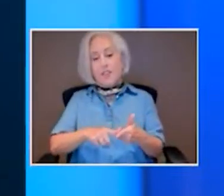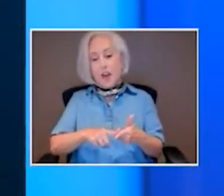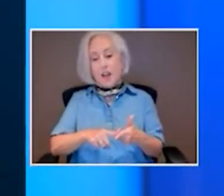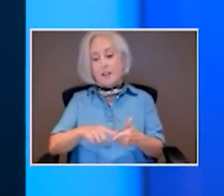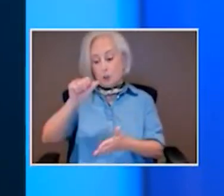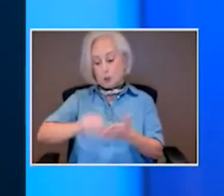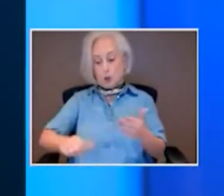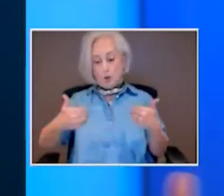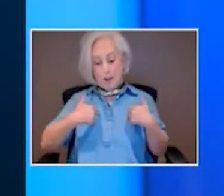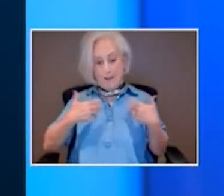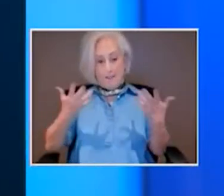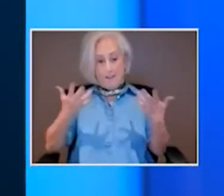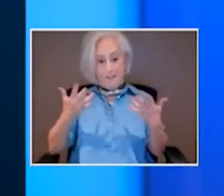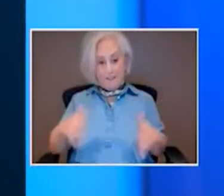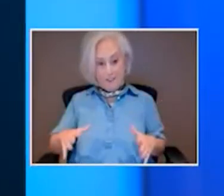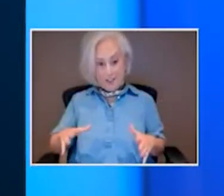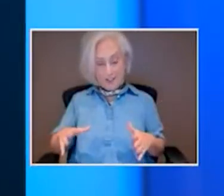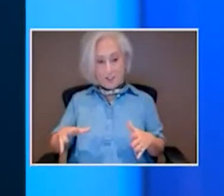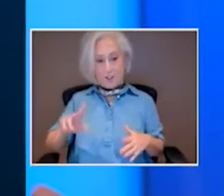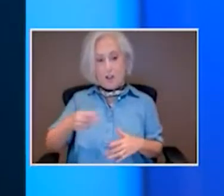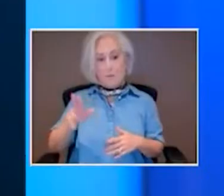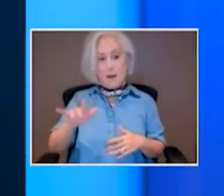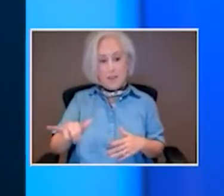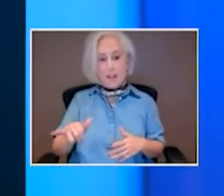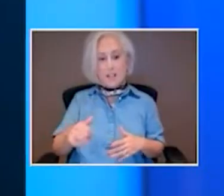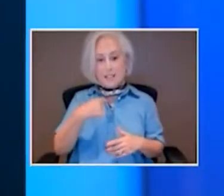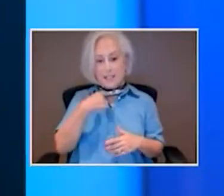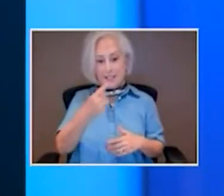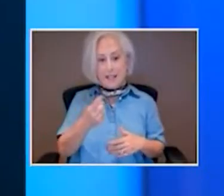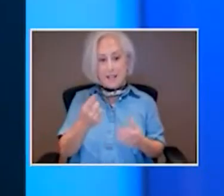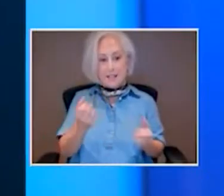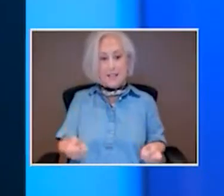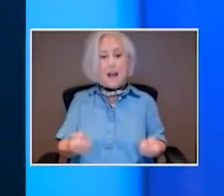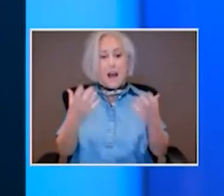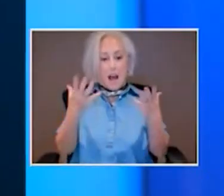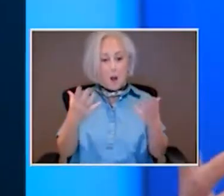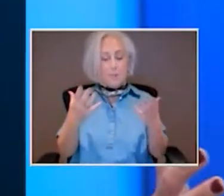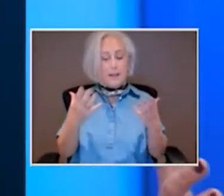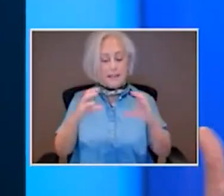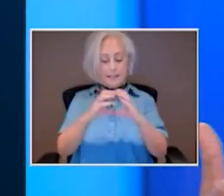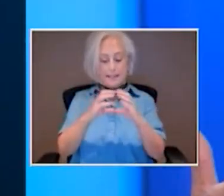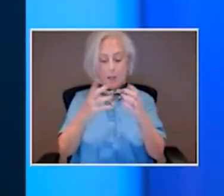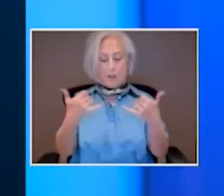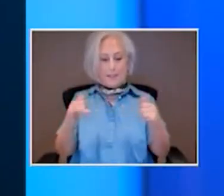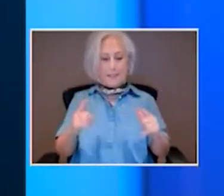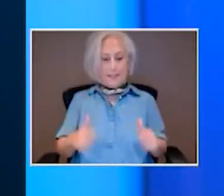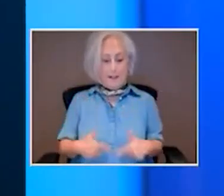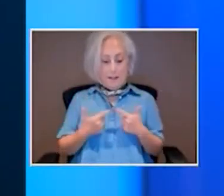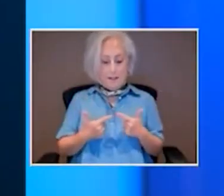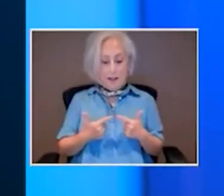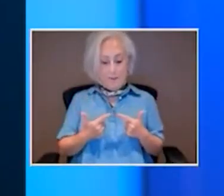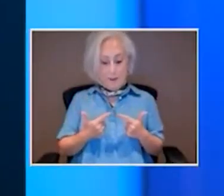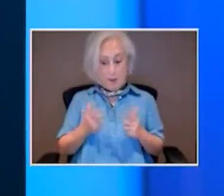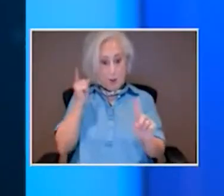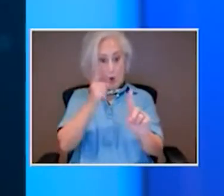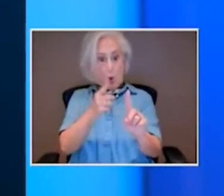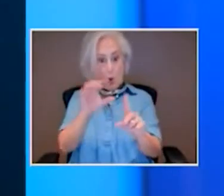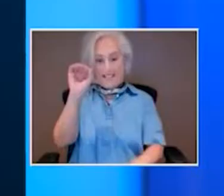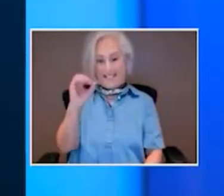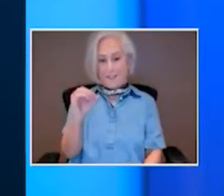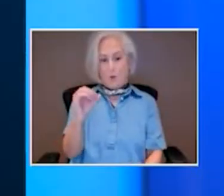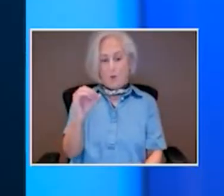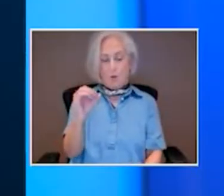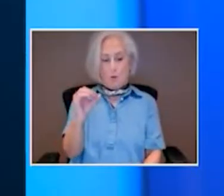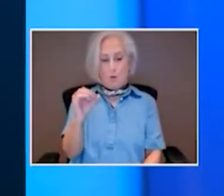pathologist has been able to tell us what percentage of cells are still alive. Well, we want to see 0. And it's that coupling, and that's, again, how that tailored therapy all comes together